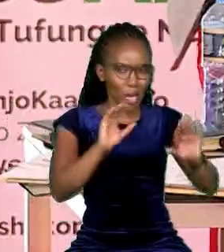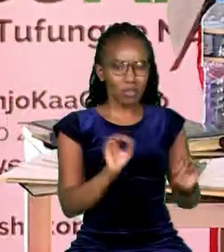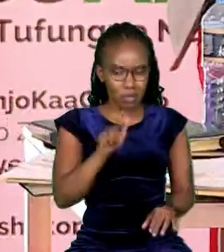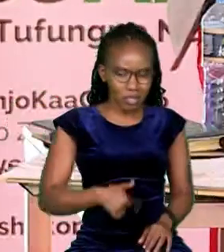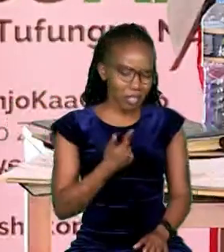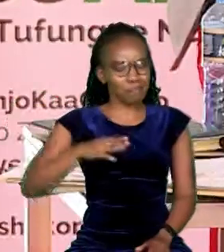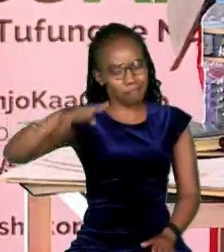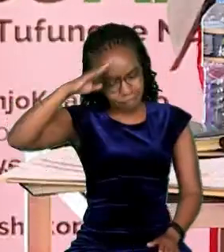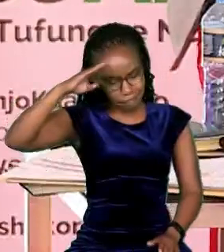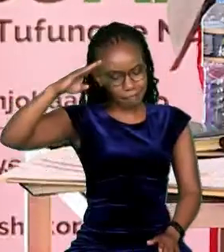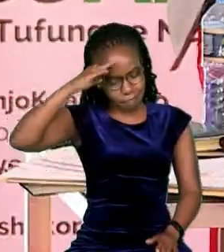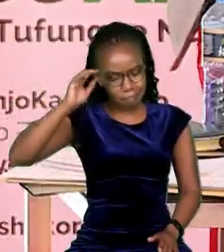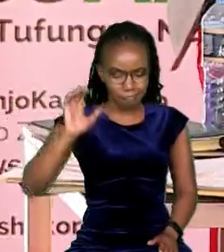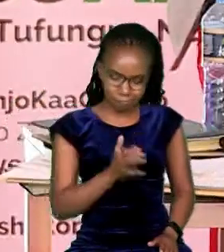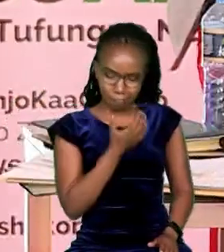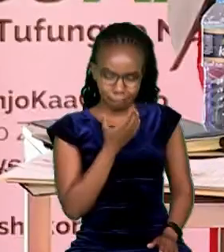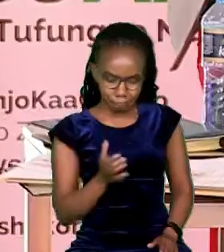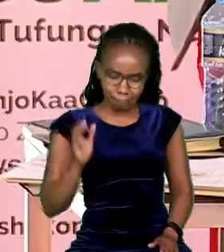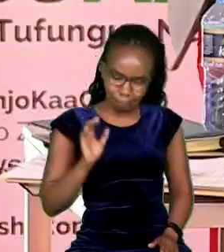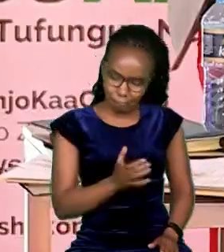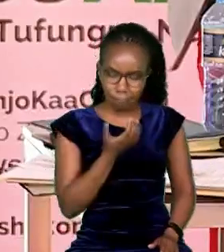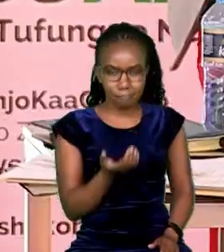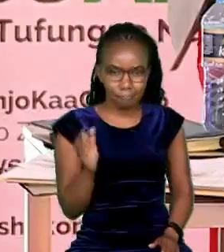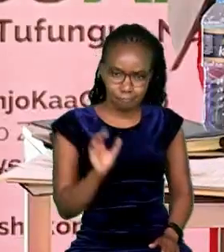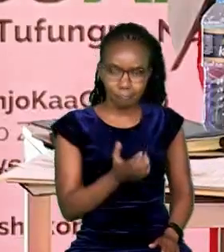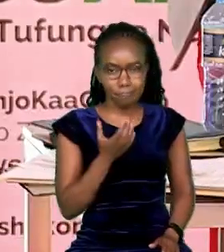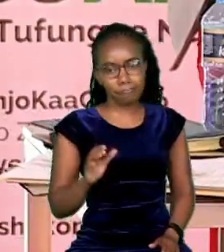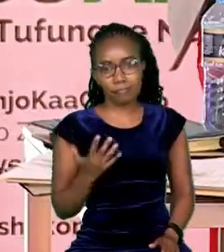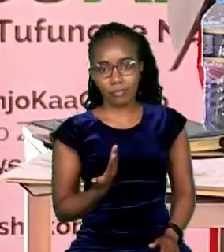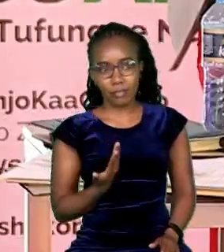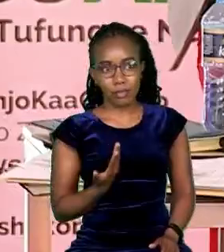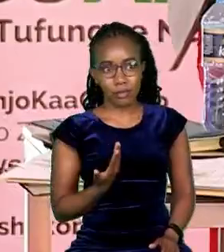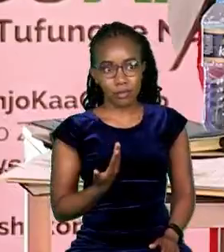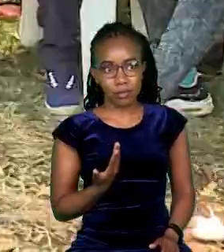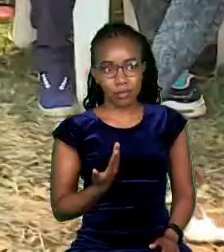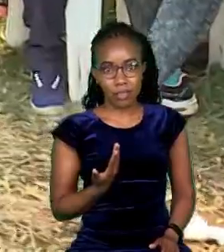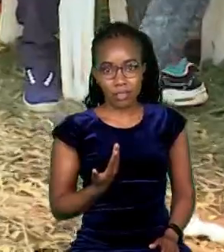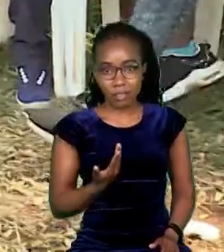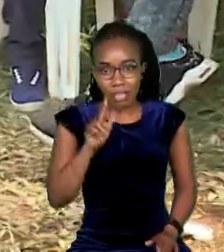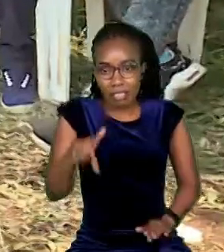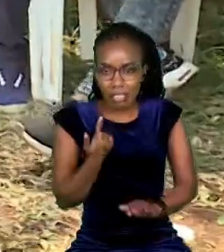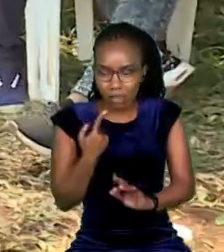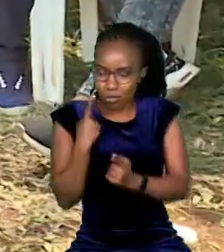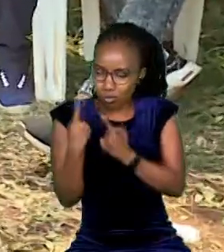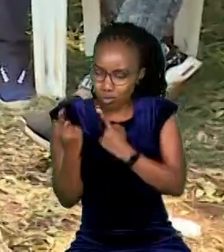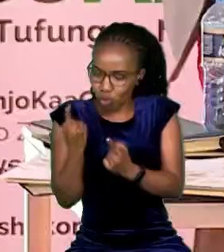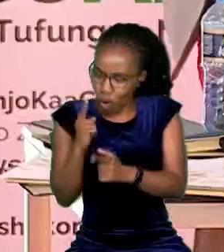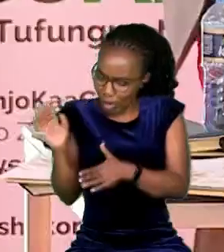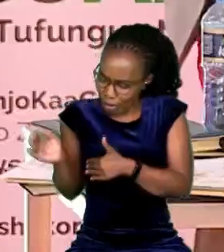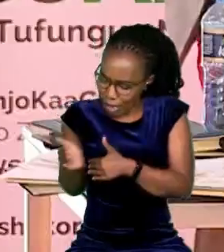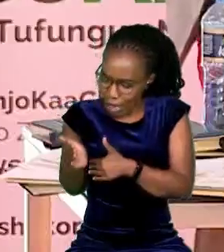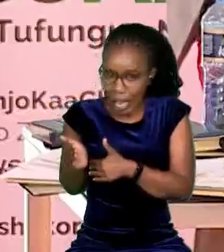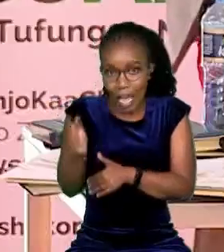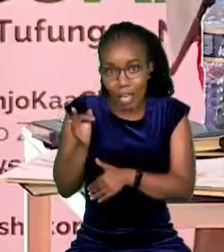Anakunywa pombe, unaona anakaribia. Paka sasa ako hapa kwa uso tu. So my friends, if you want